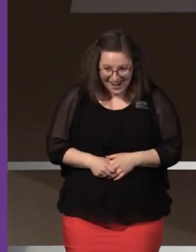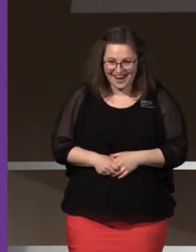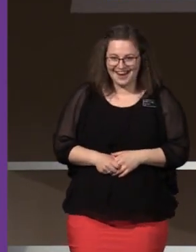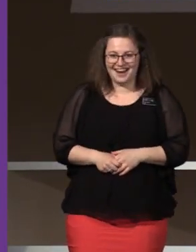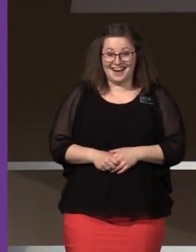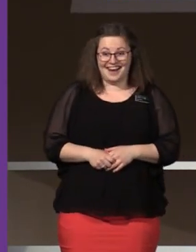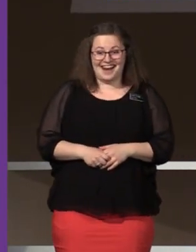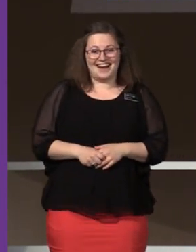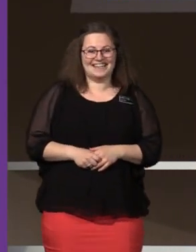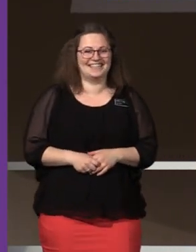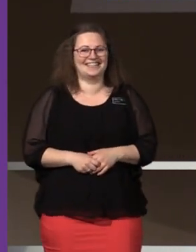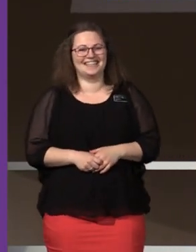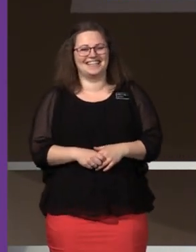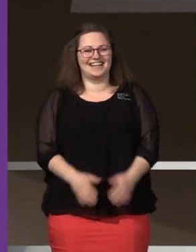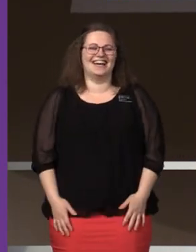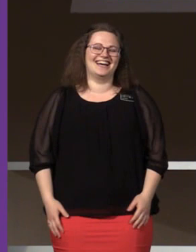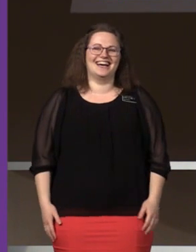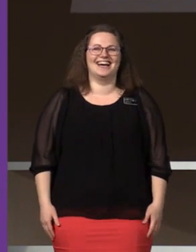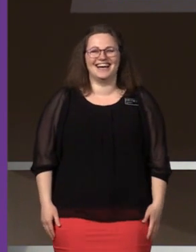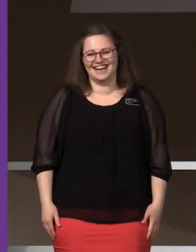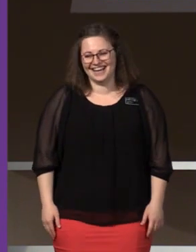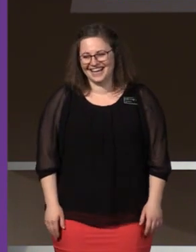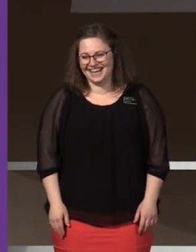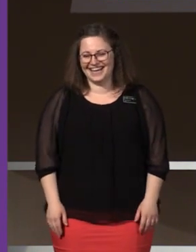Points digital ink. 7 outro.